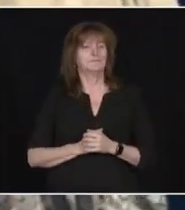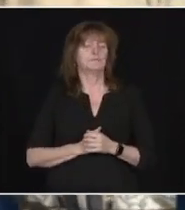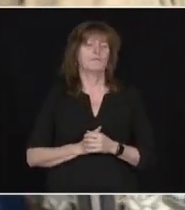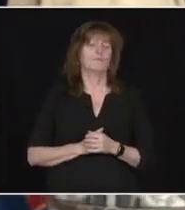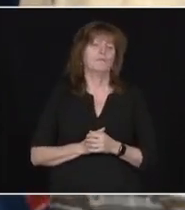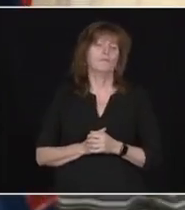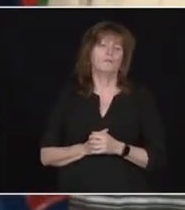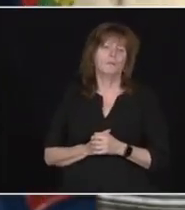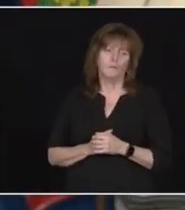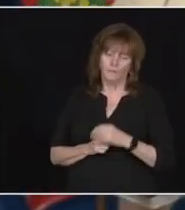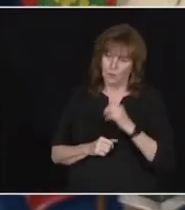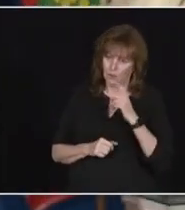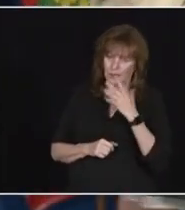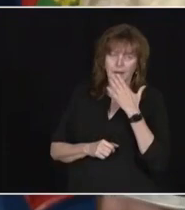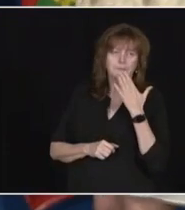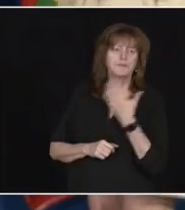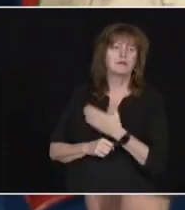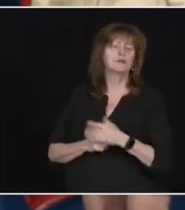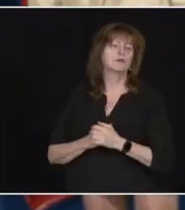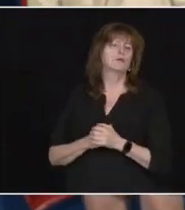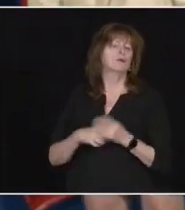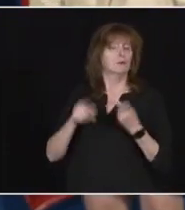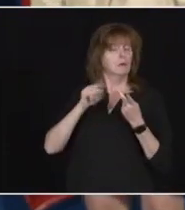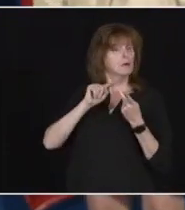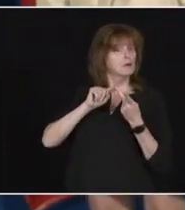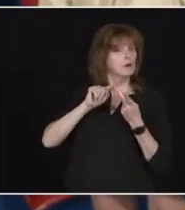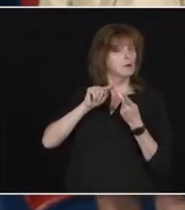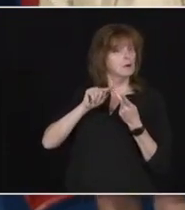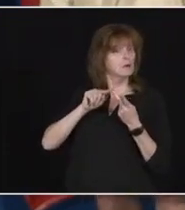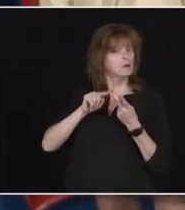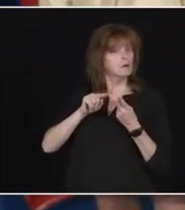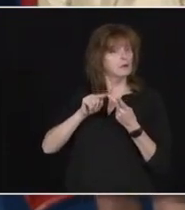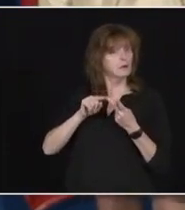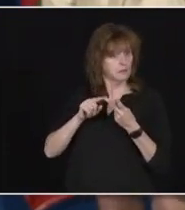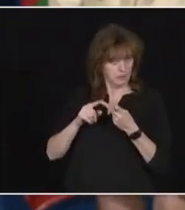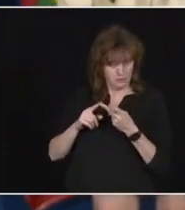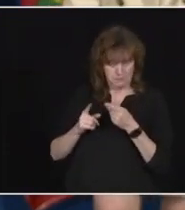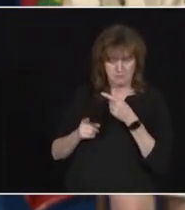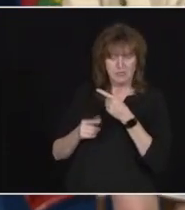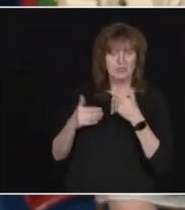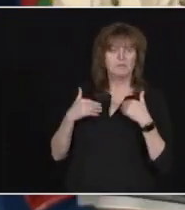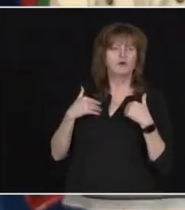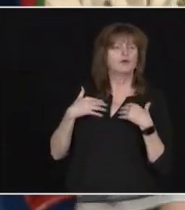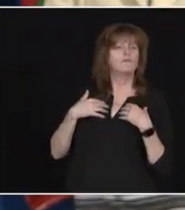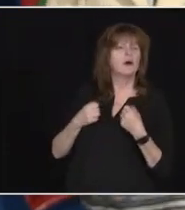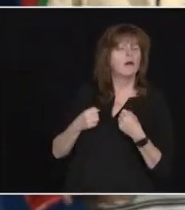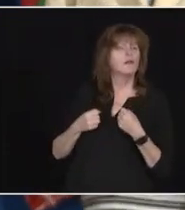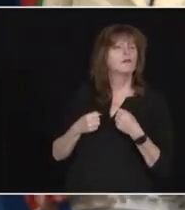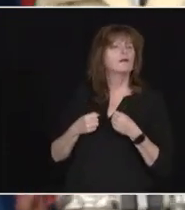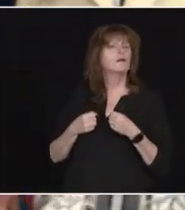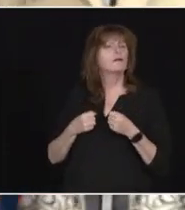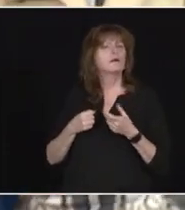Okay, thanks for that, Minister. And another one for you, just on this glitch with the numbers.